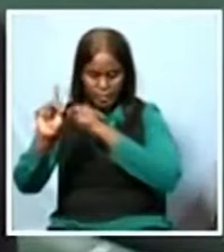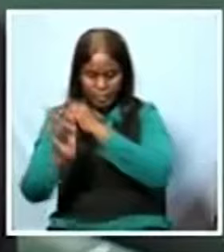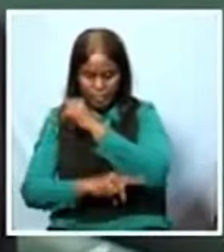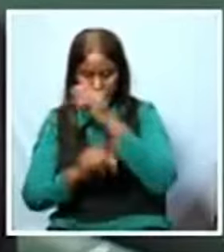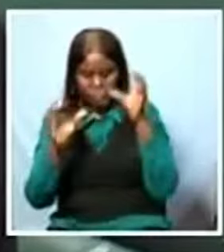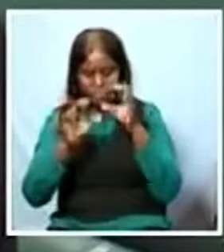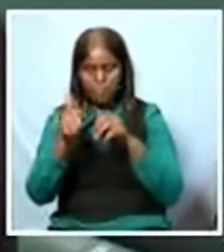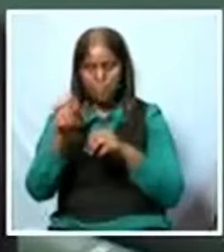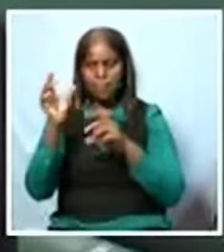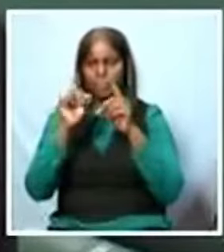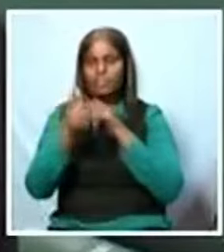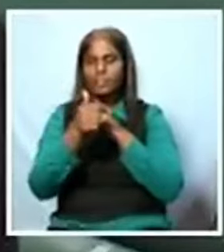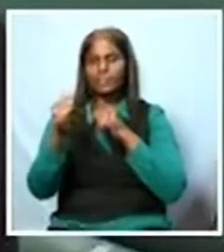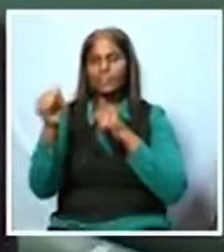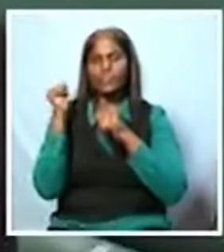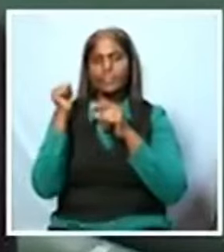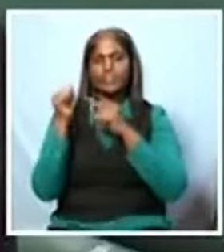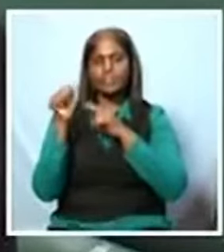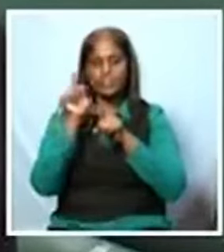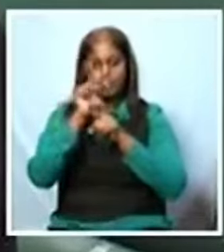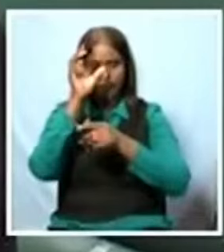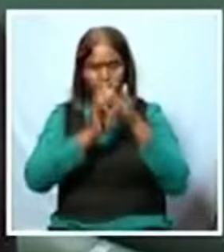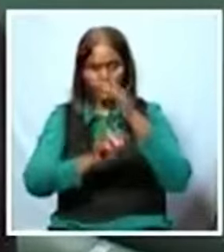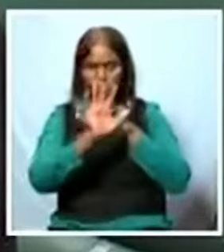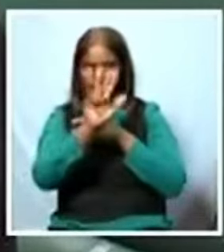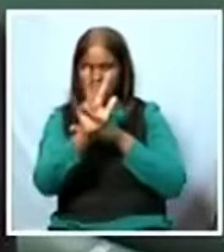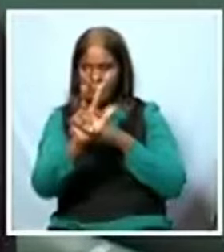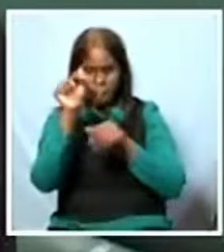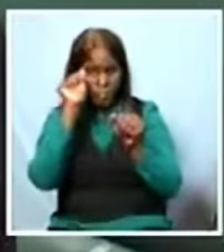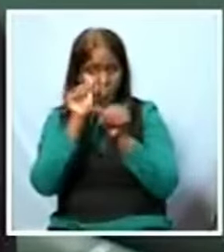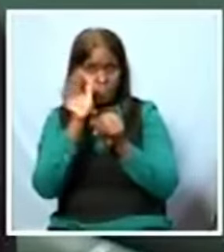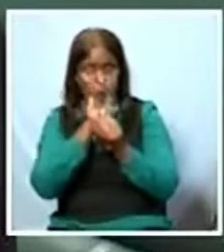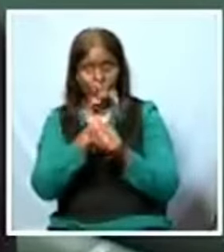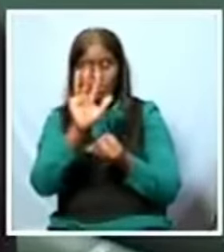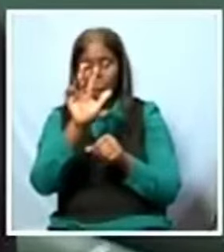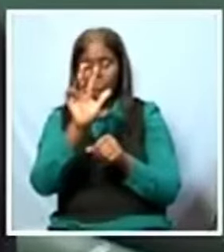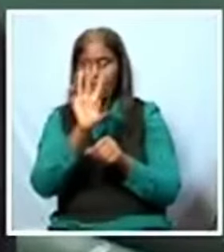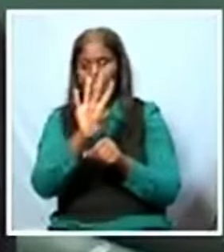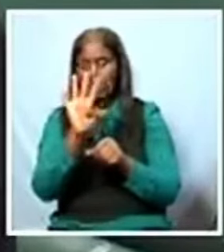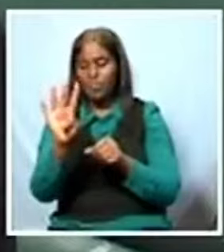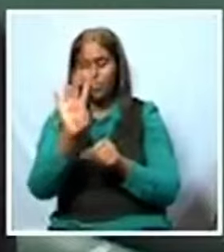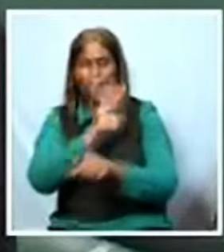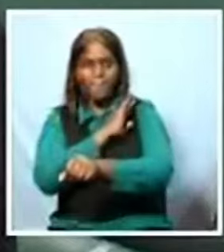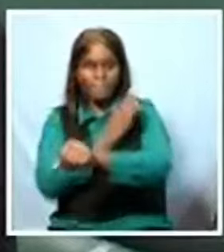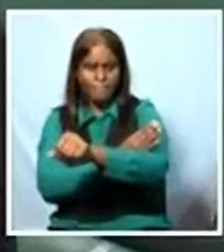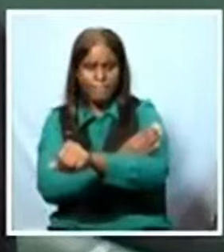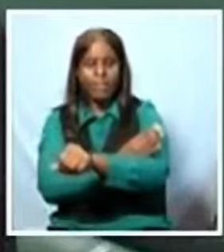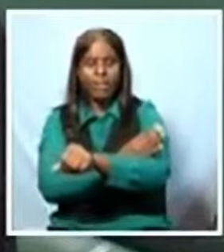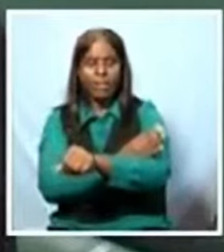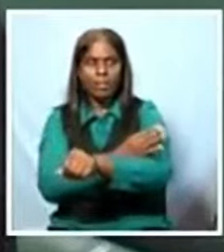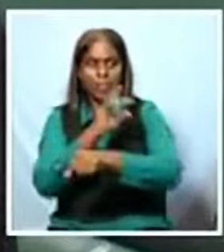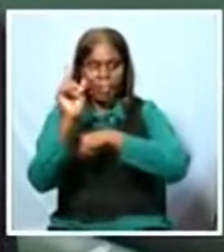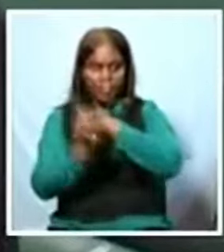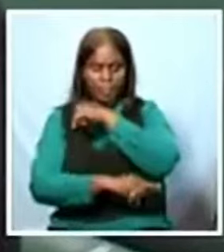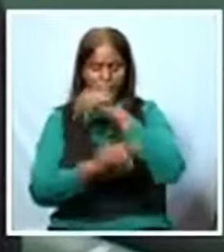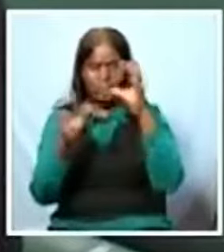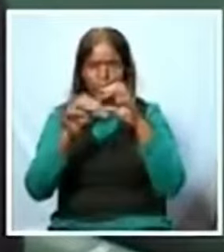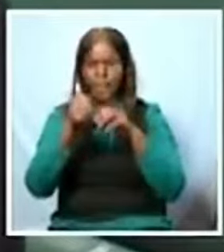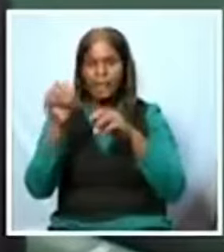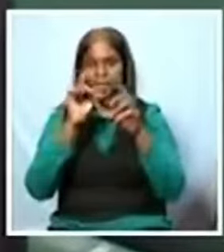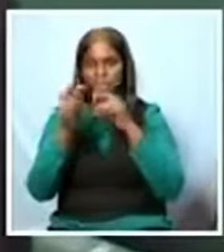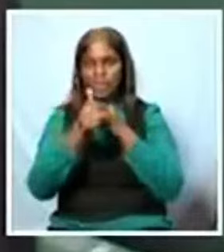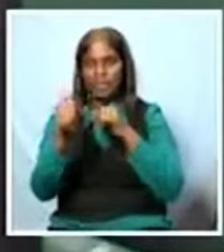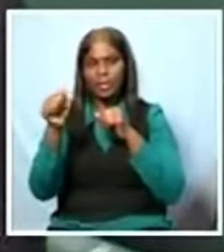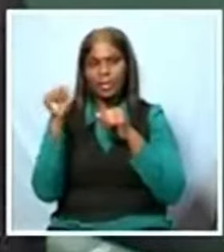committee. Any debate, any objection? Clause 43 is agreed to. Clause 44, powers of disciplinary committee. Any debate,